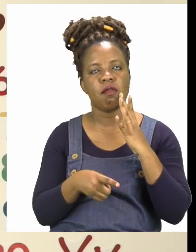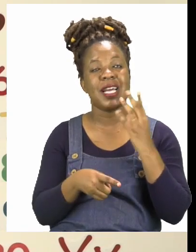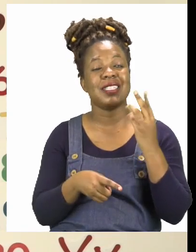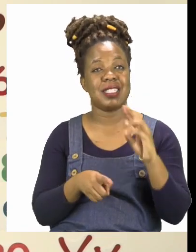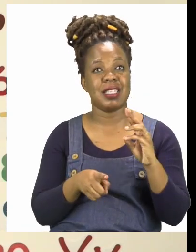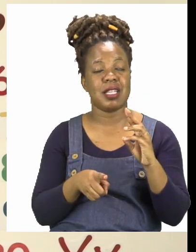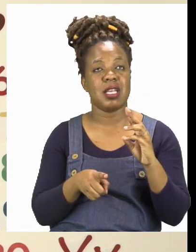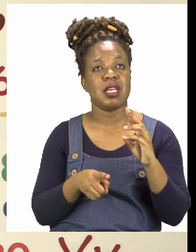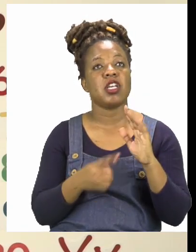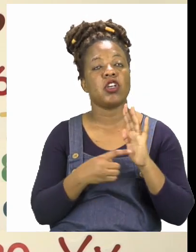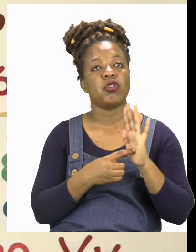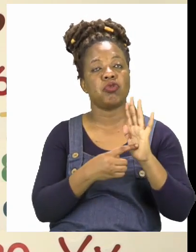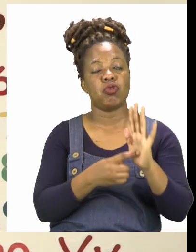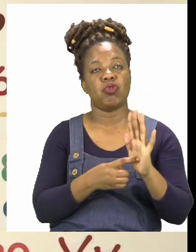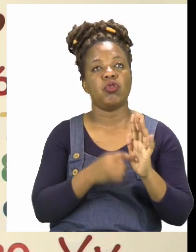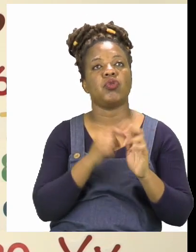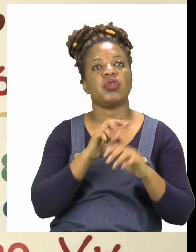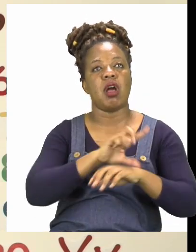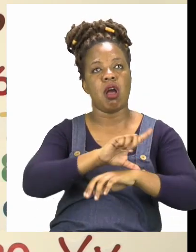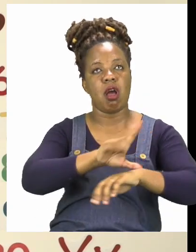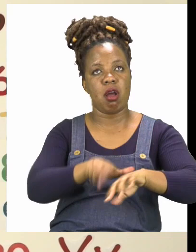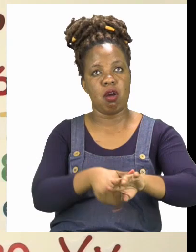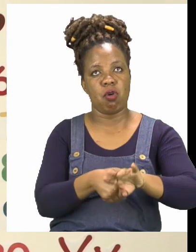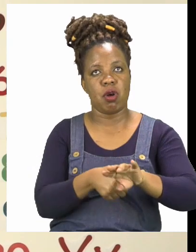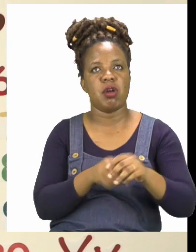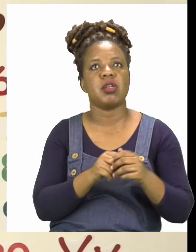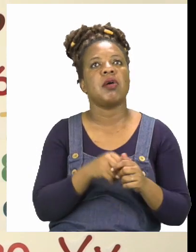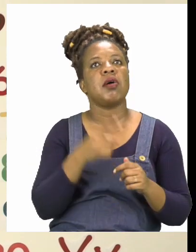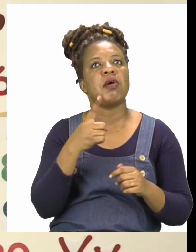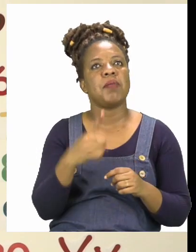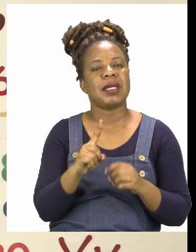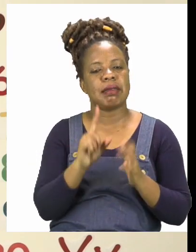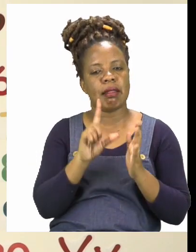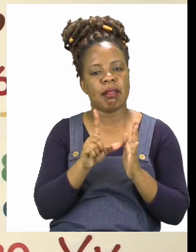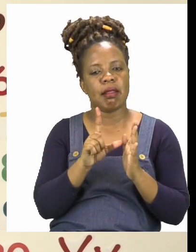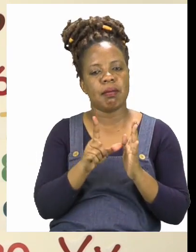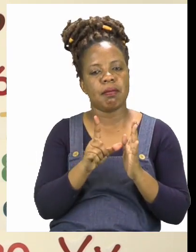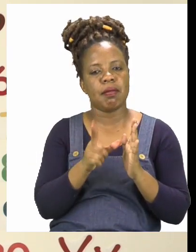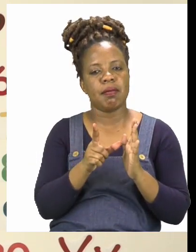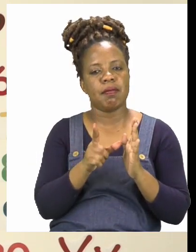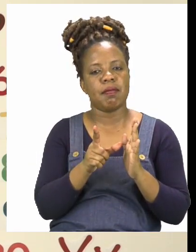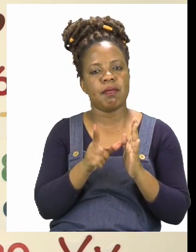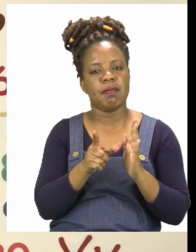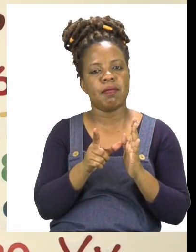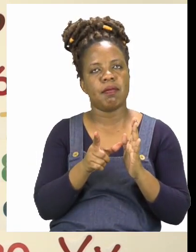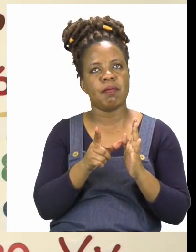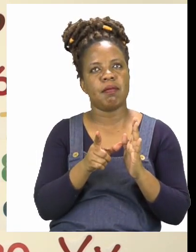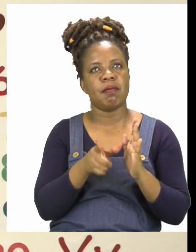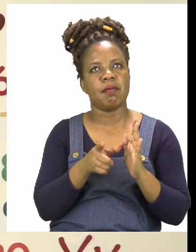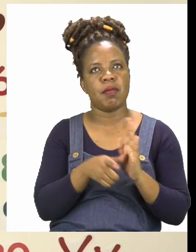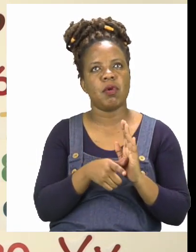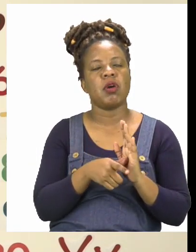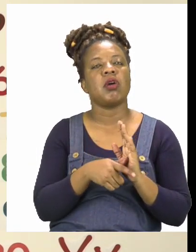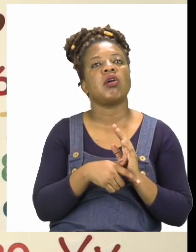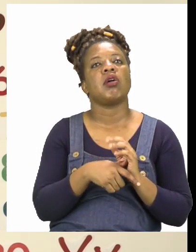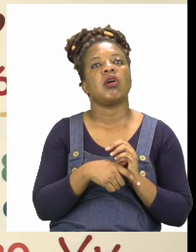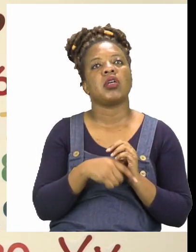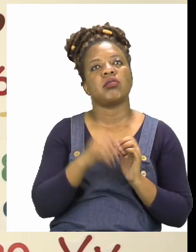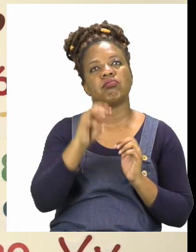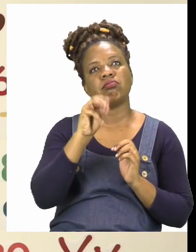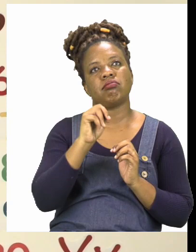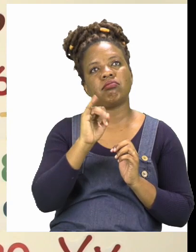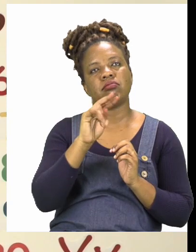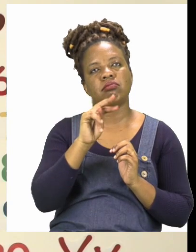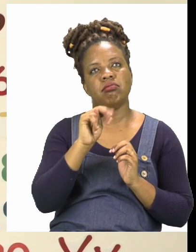When we are reading a clock, we say the minutes first and then the hour. Now there are